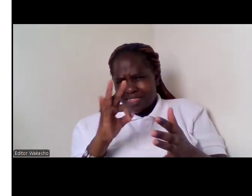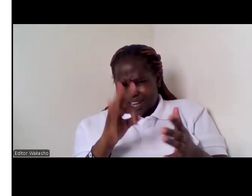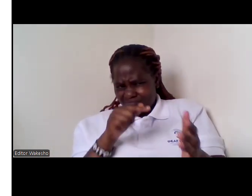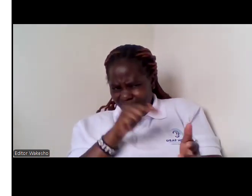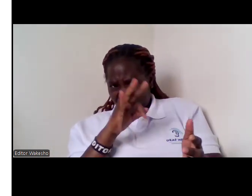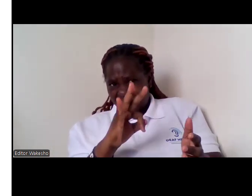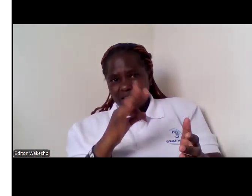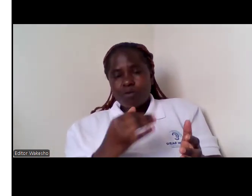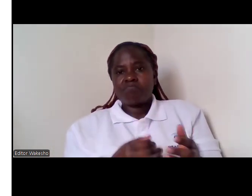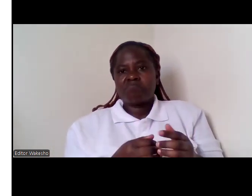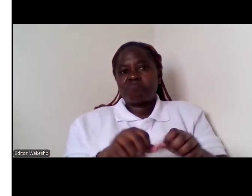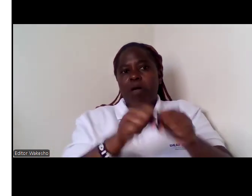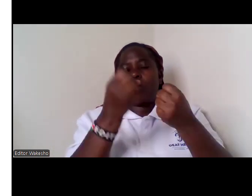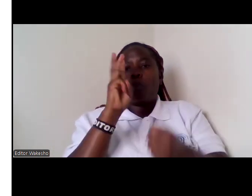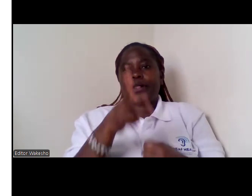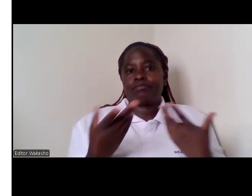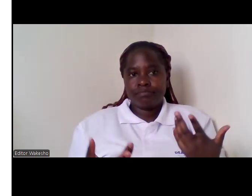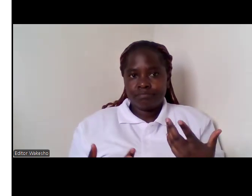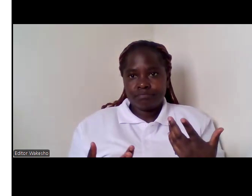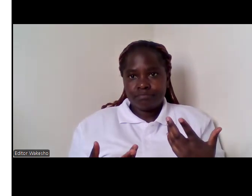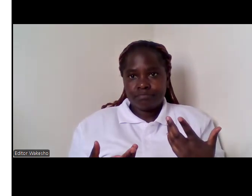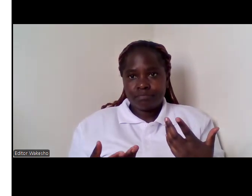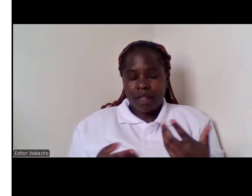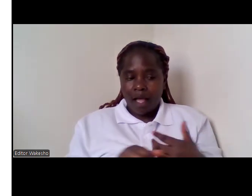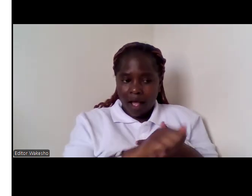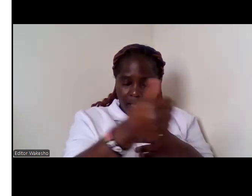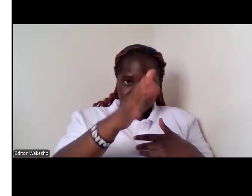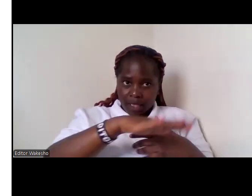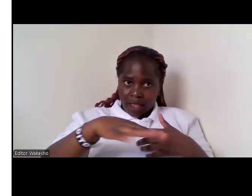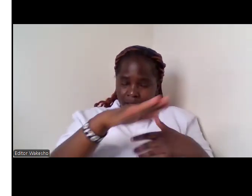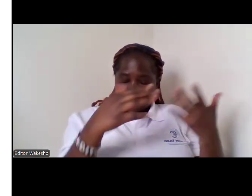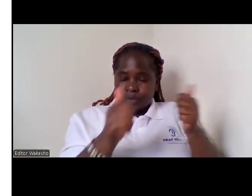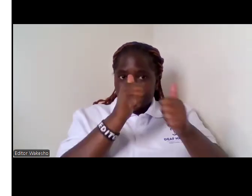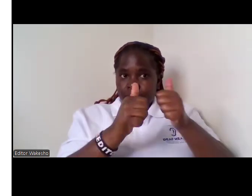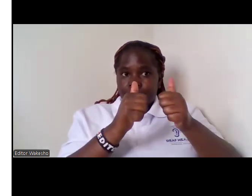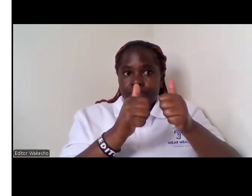default. Another area that comes